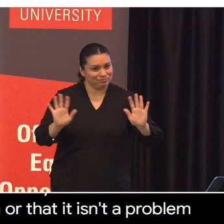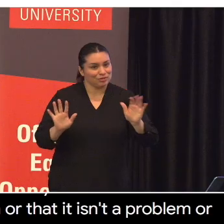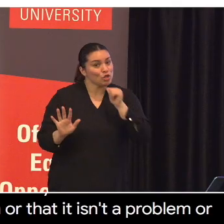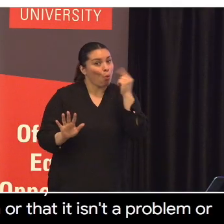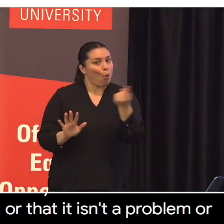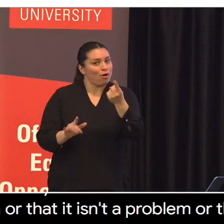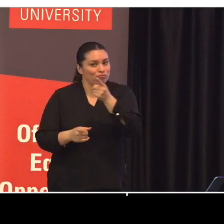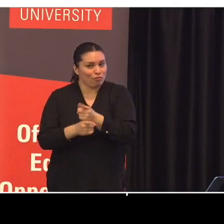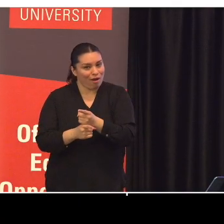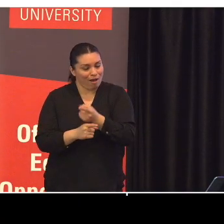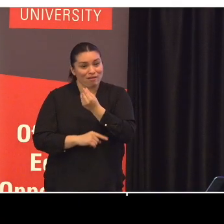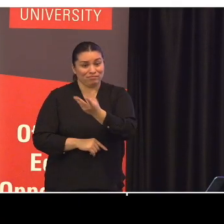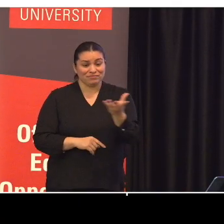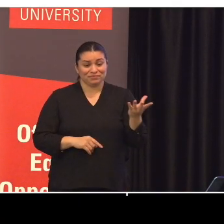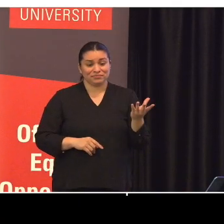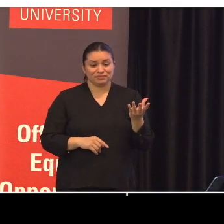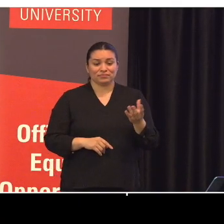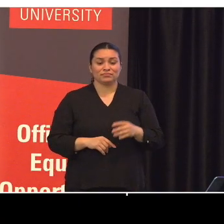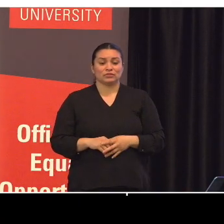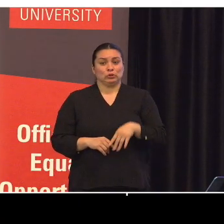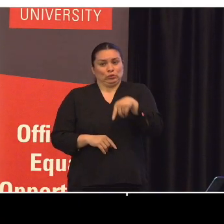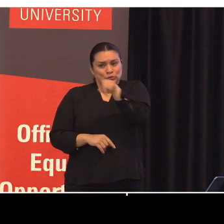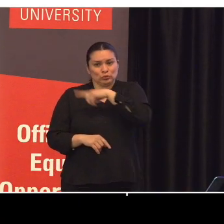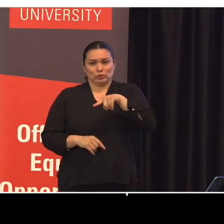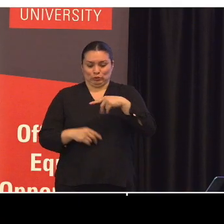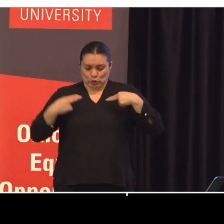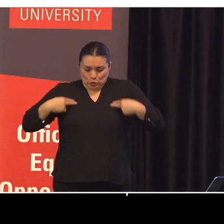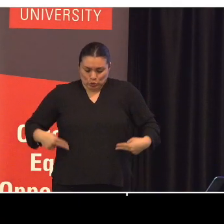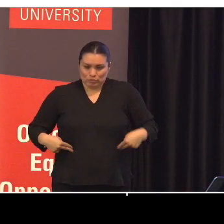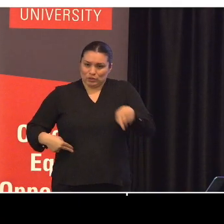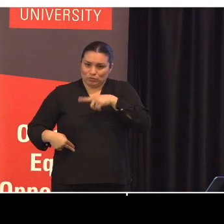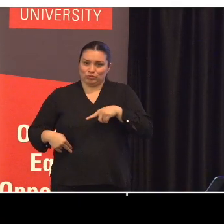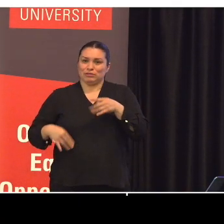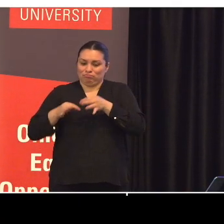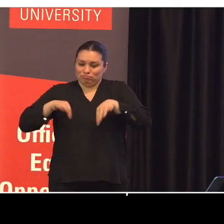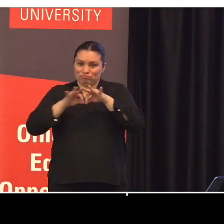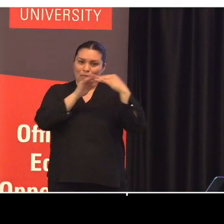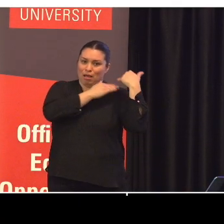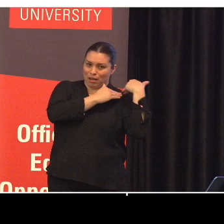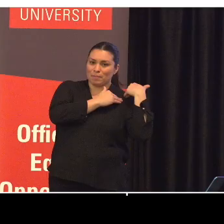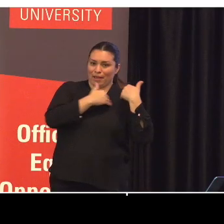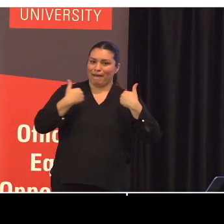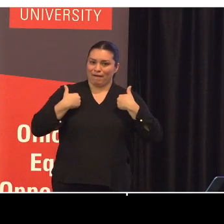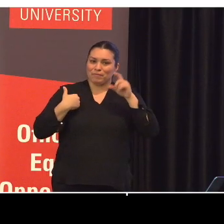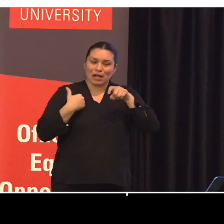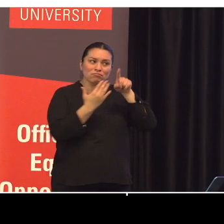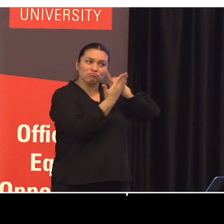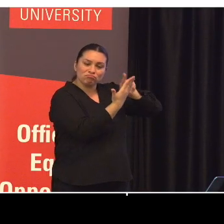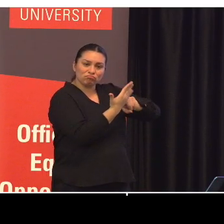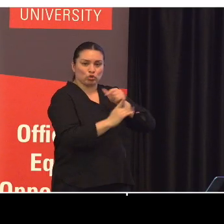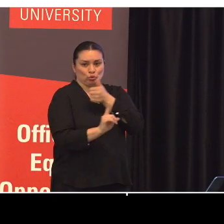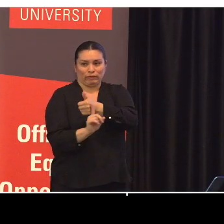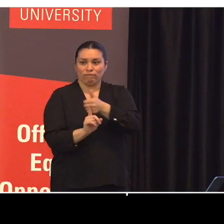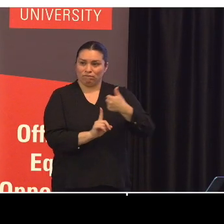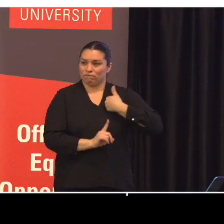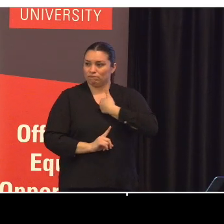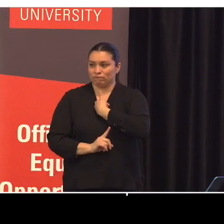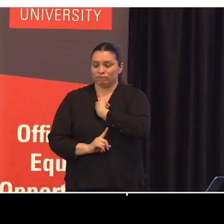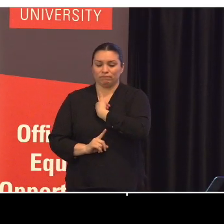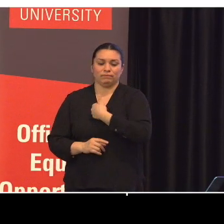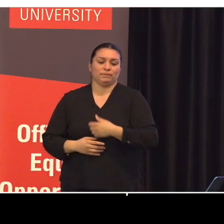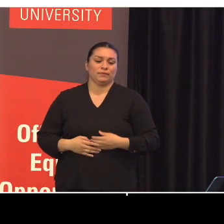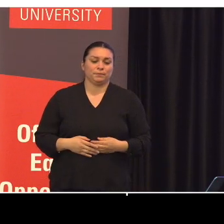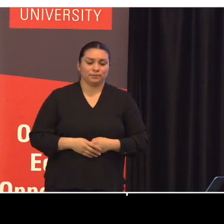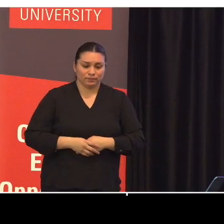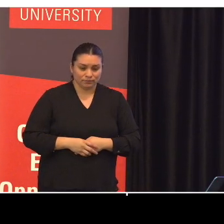or that they catch everything. Use color and emphasis appropriately. Create clear hyperlinks.